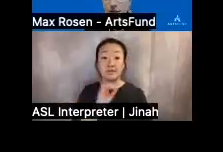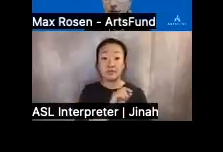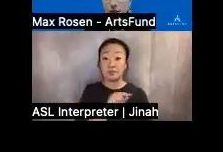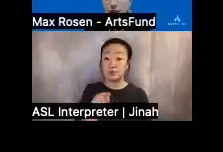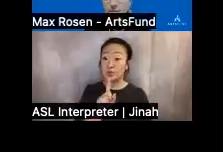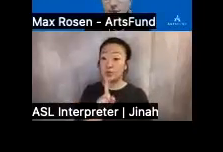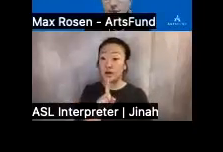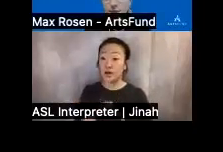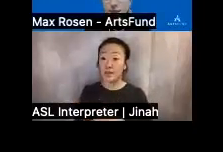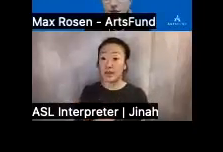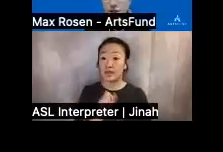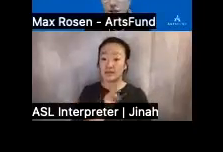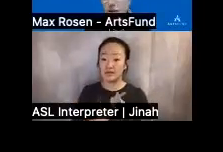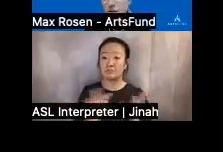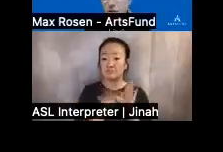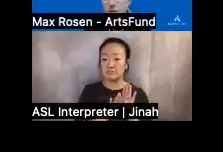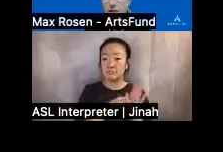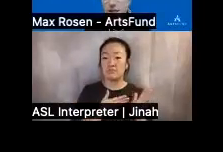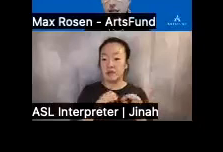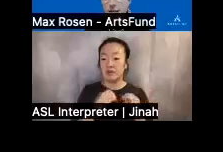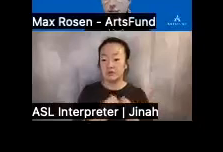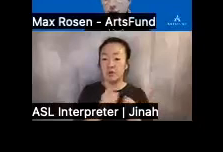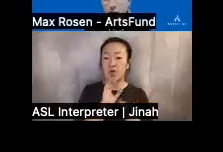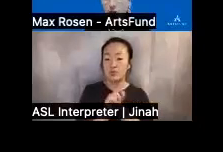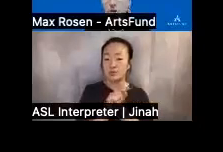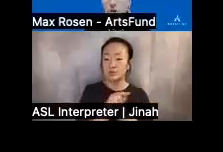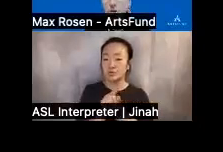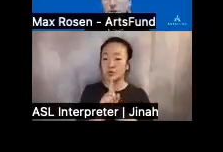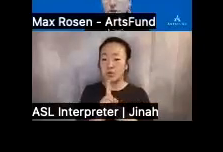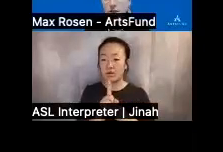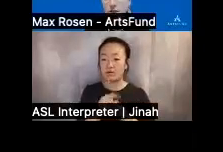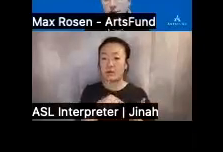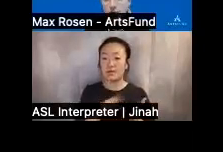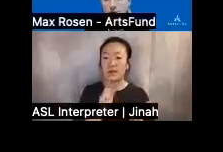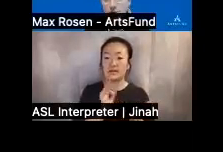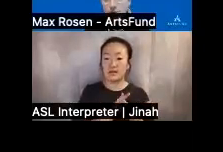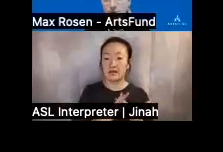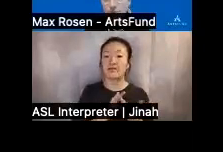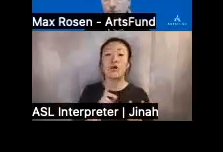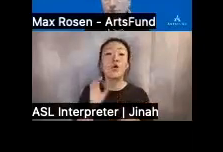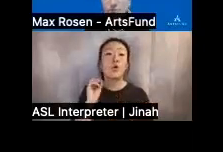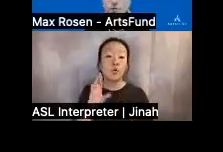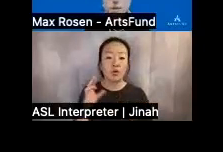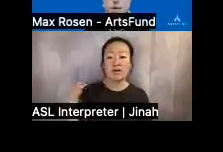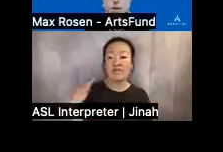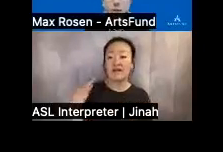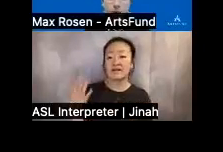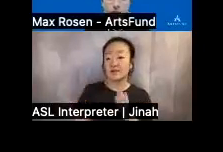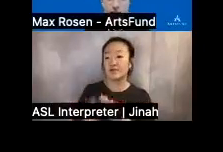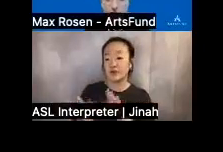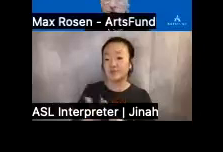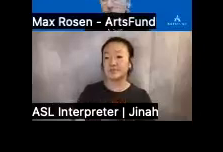staff, select my organization has 0 to 1 paid staff on payroll or is volunteer run.